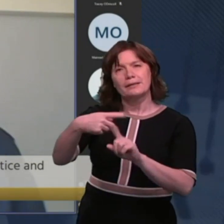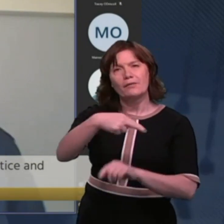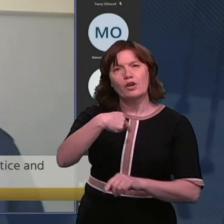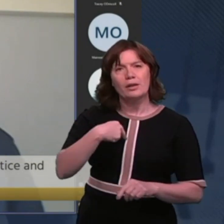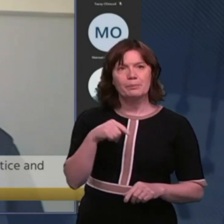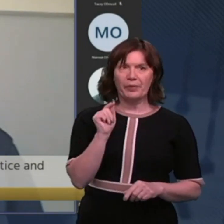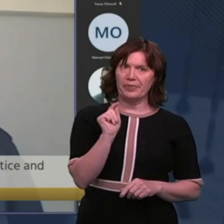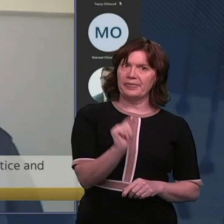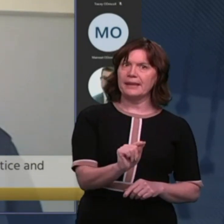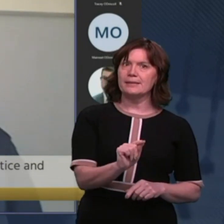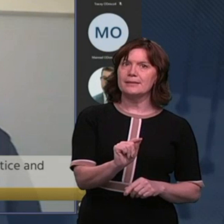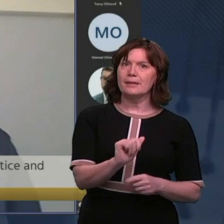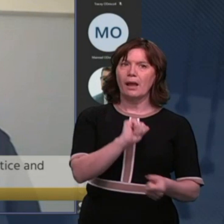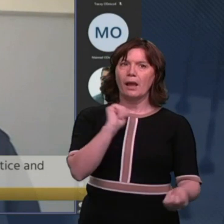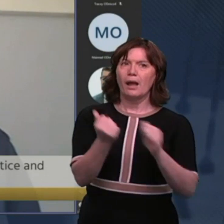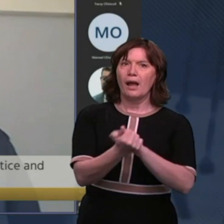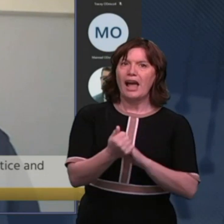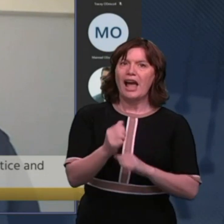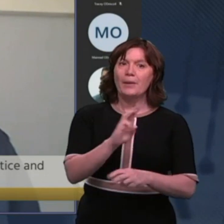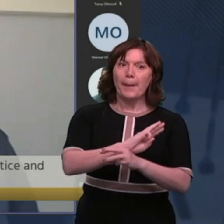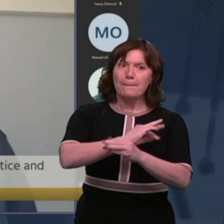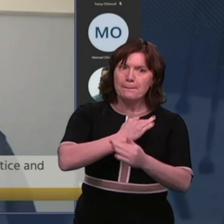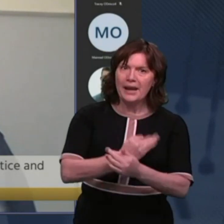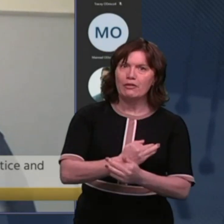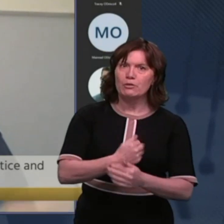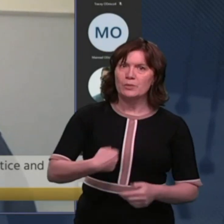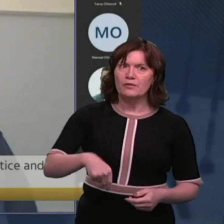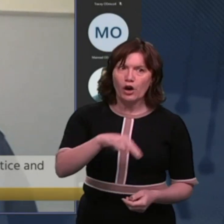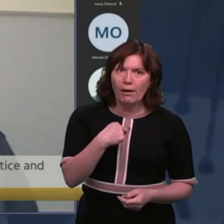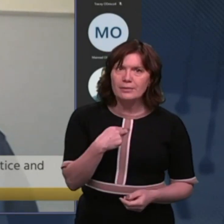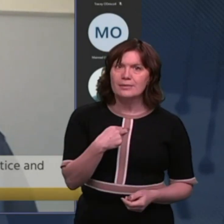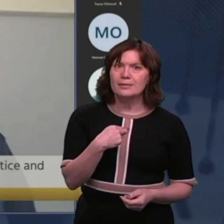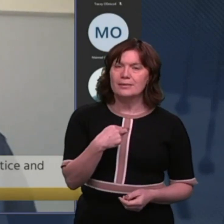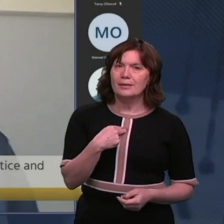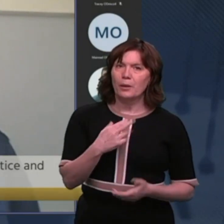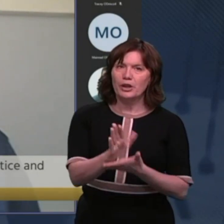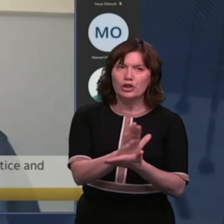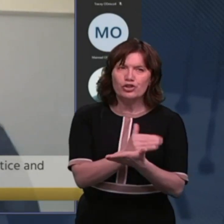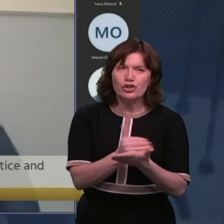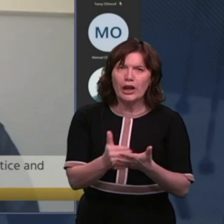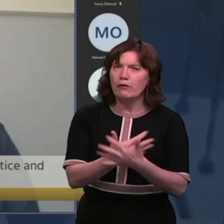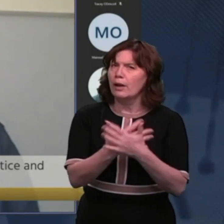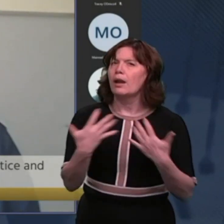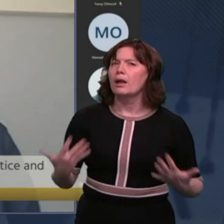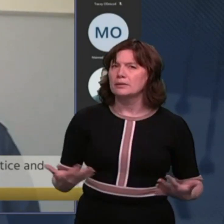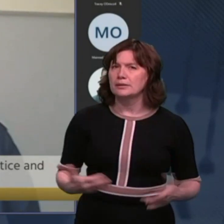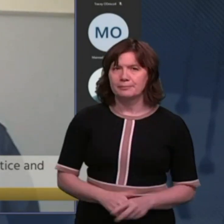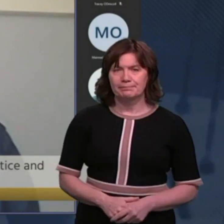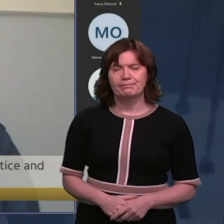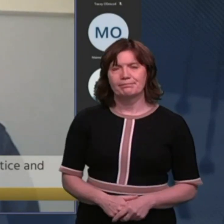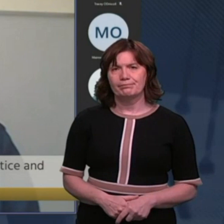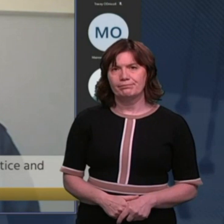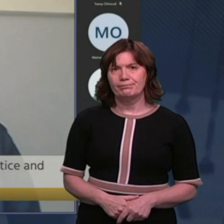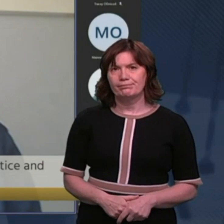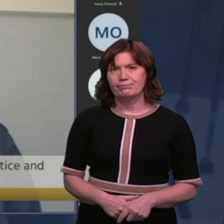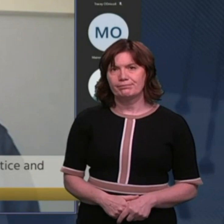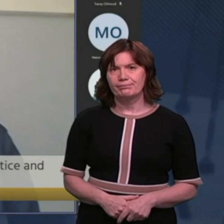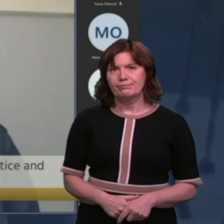ours. And it was something that we could share, you know, with the people in the room. So it